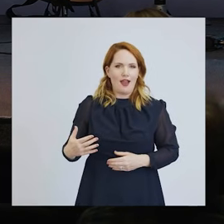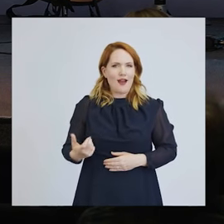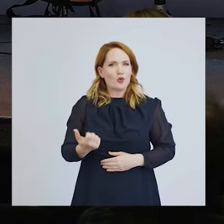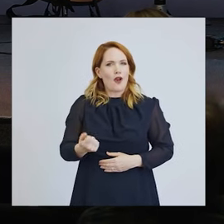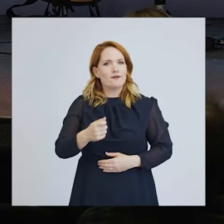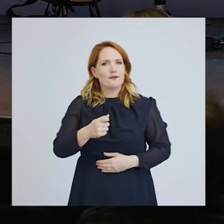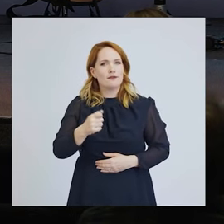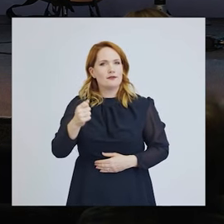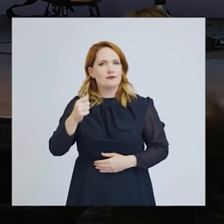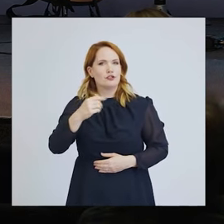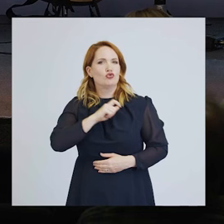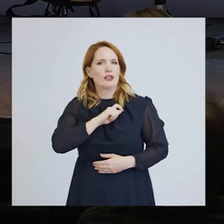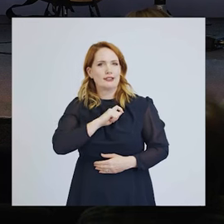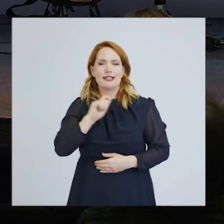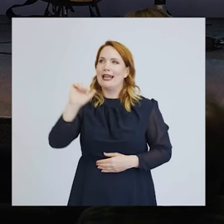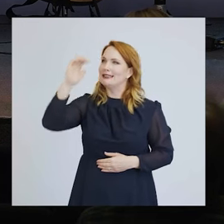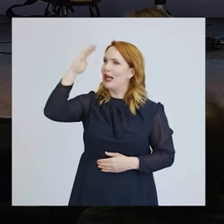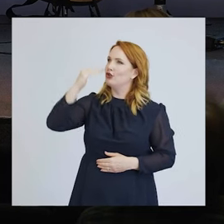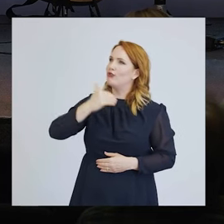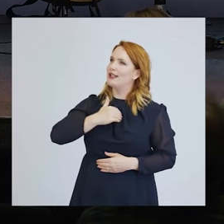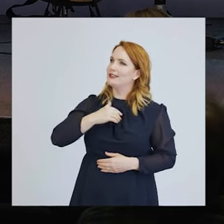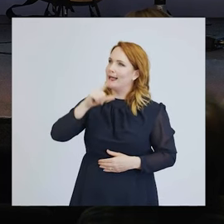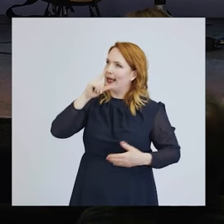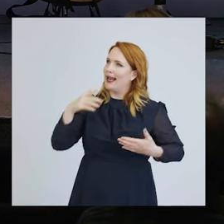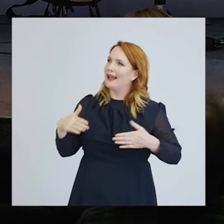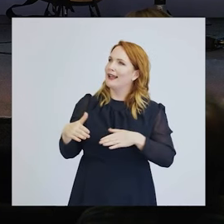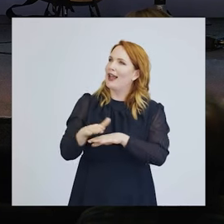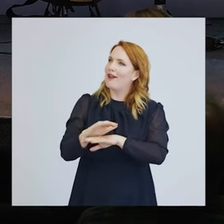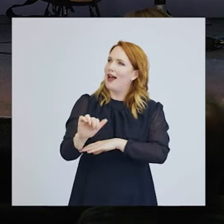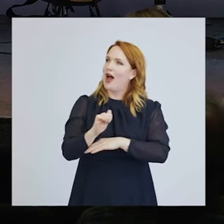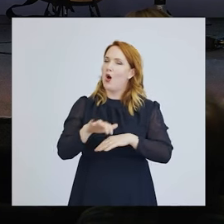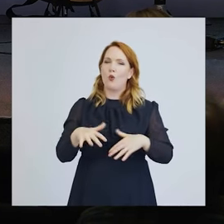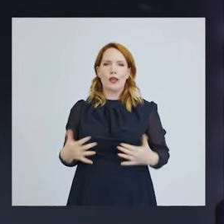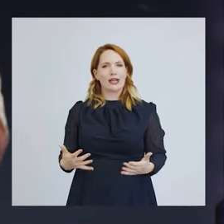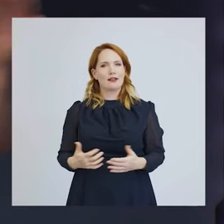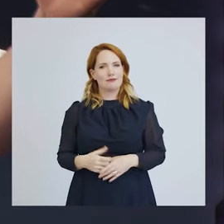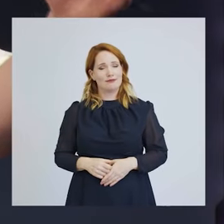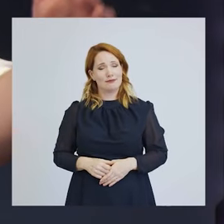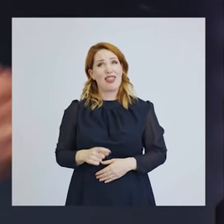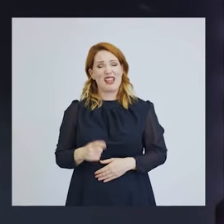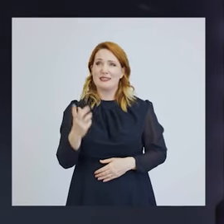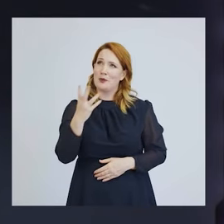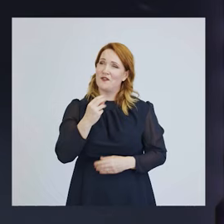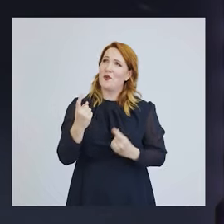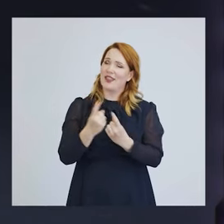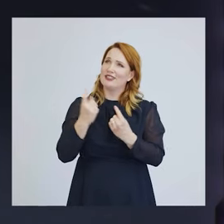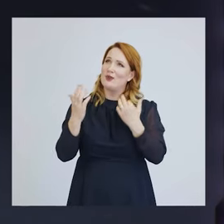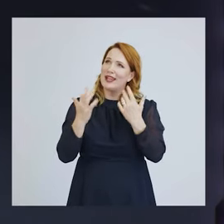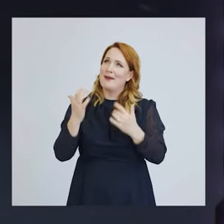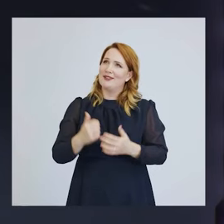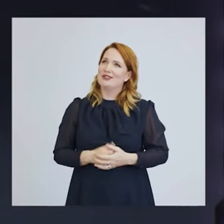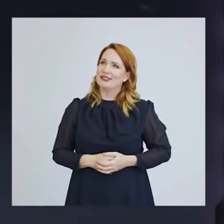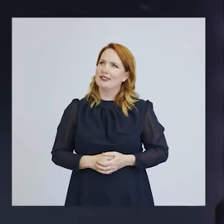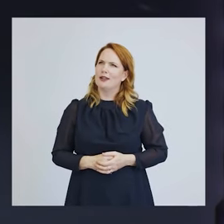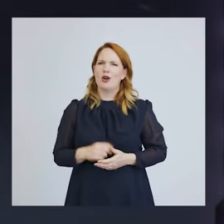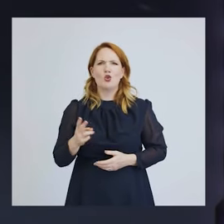And there's one gift that He can give us here that we won't need in heaven, and that's His grace to cover us in our weakness. Isn't that